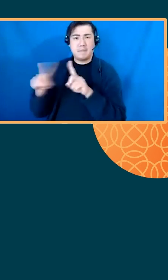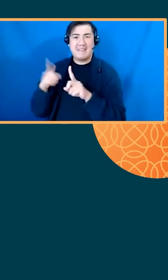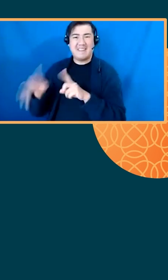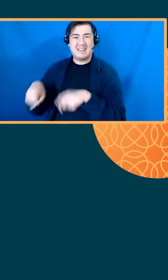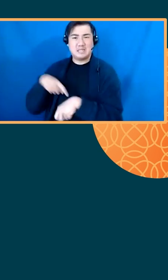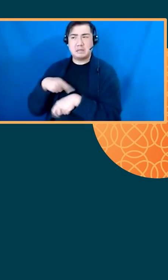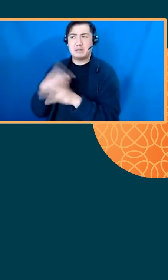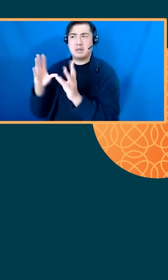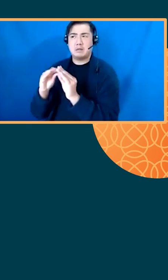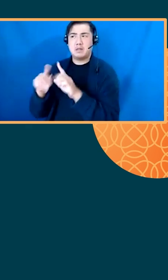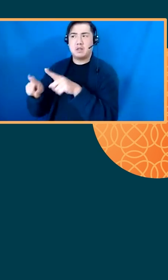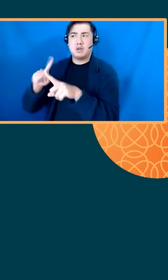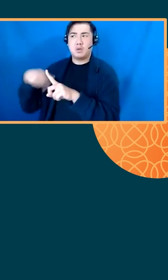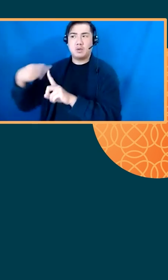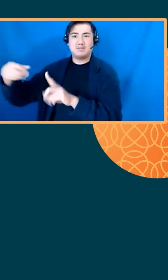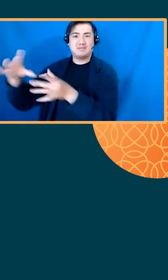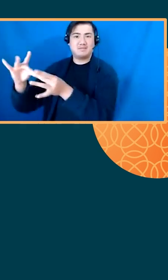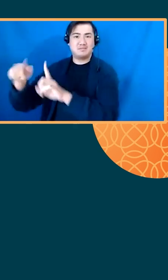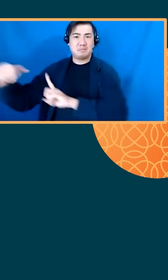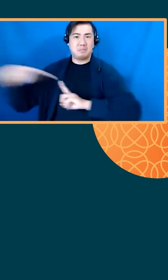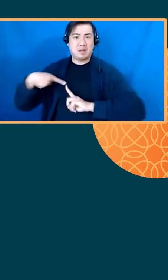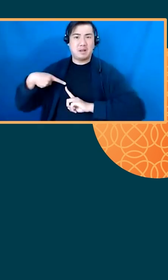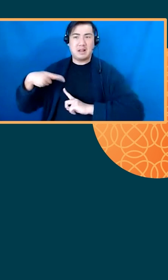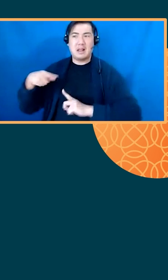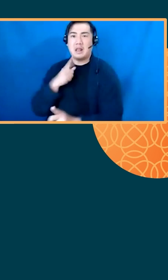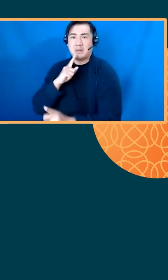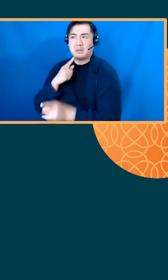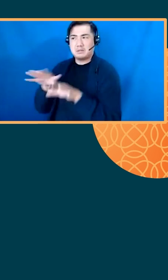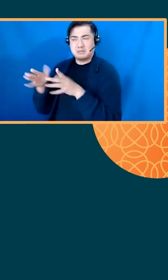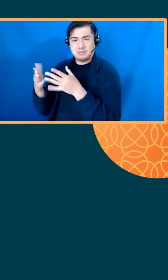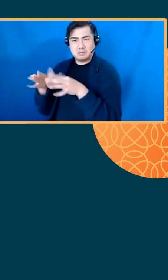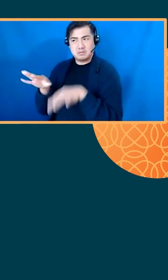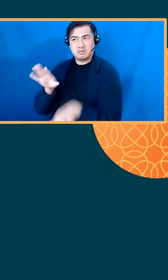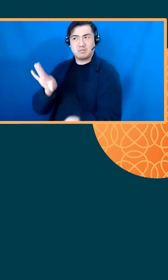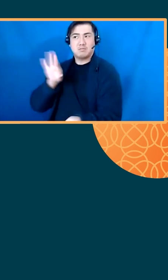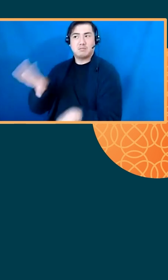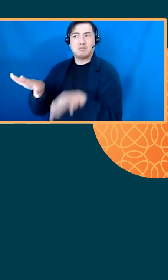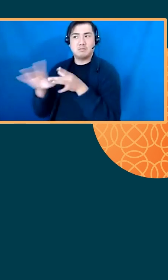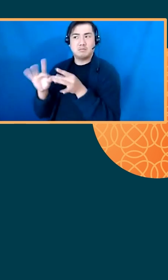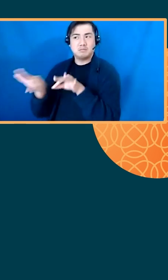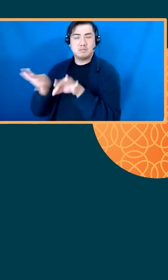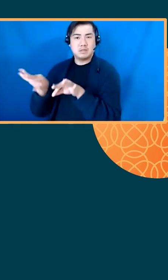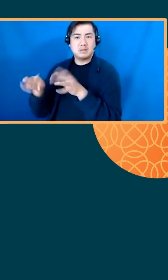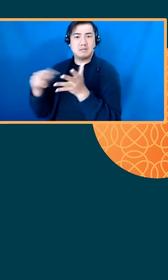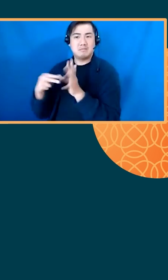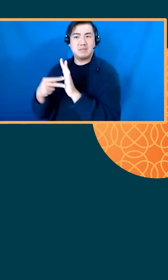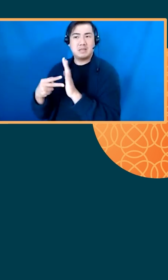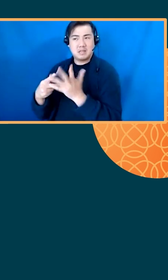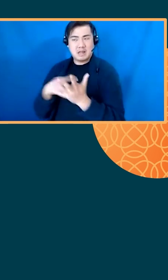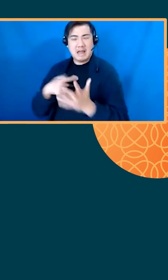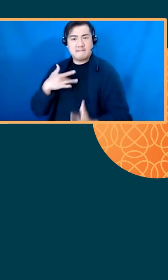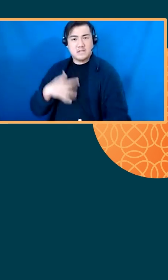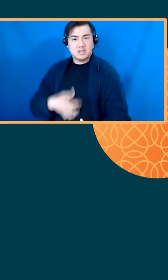the impact of your words really made my stomach sick, and you made me less like you because of that.